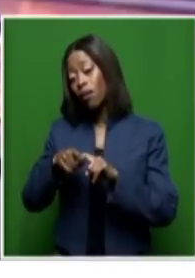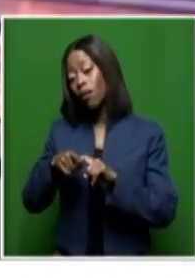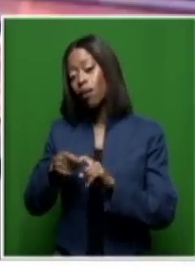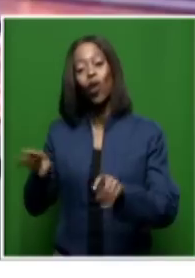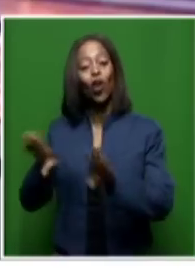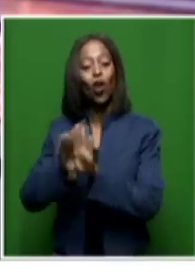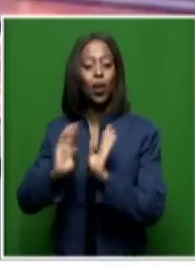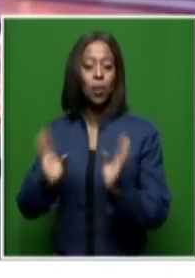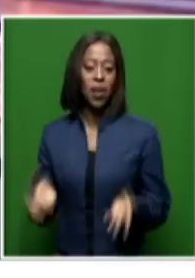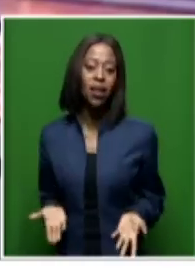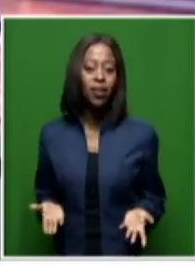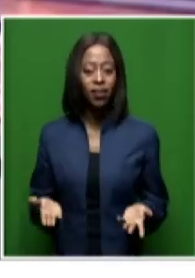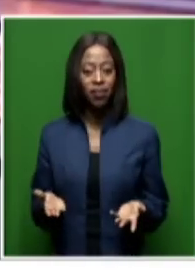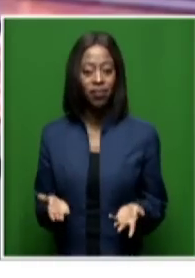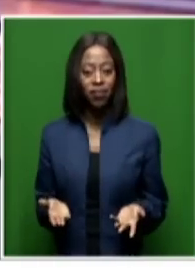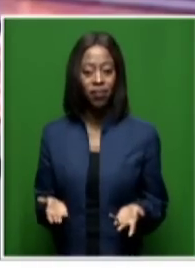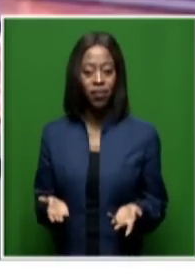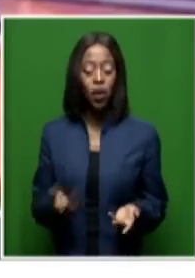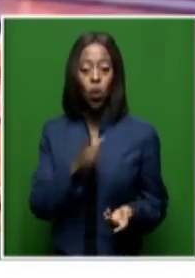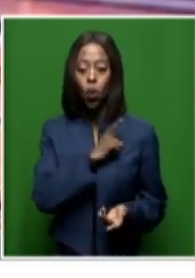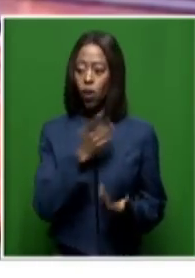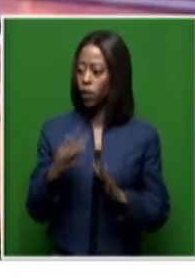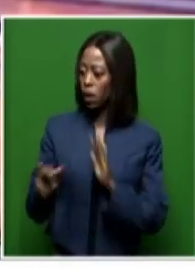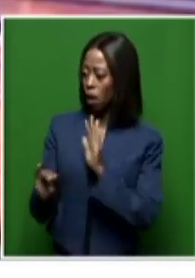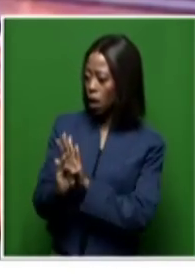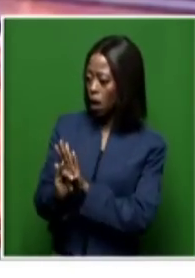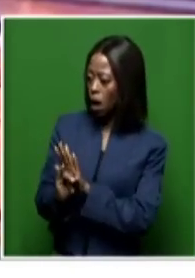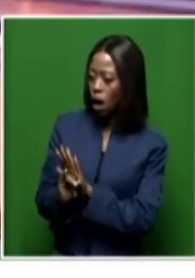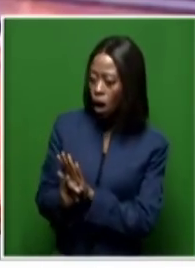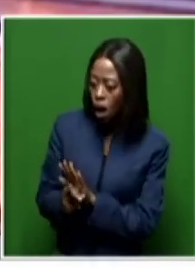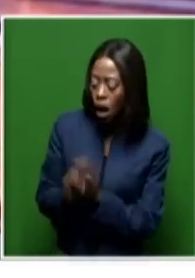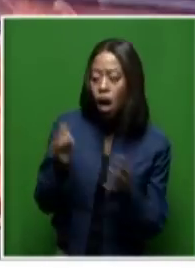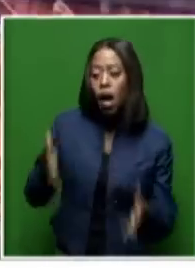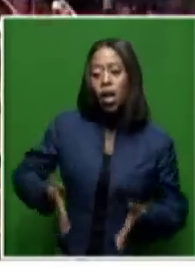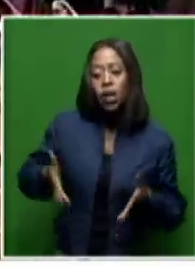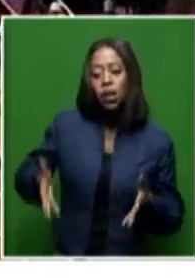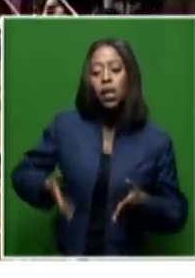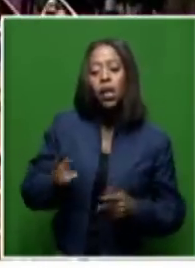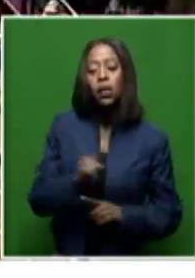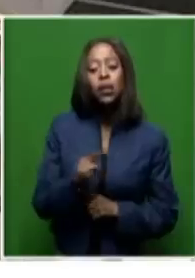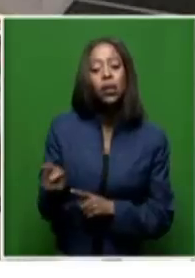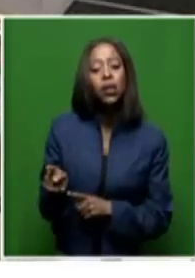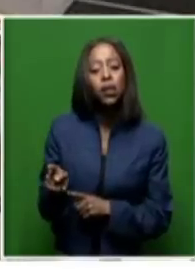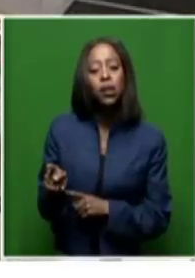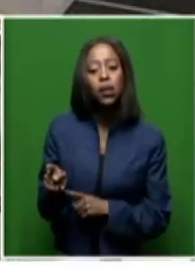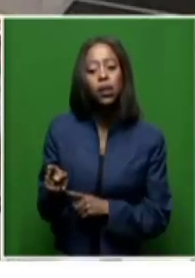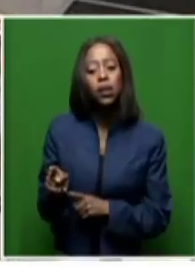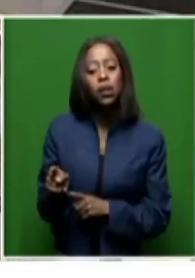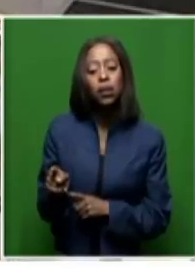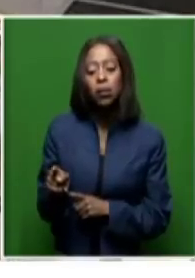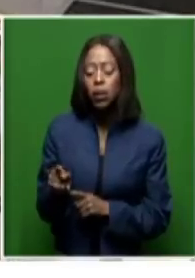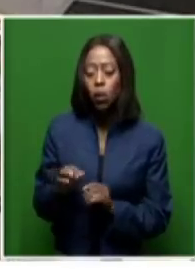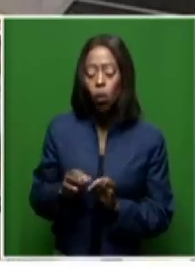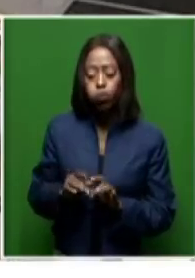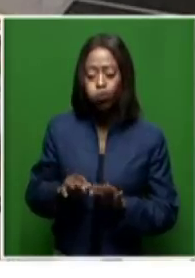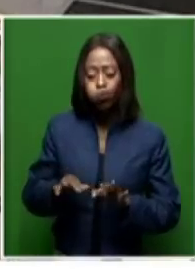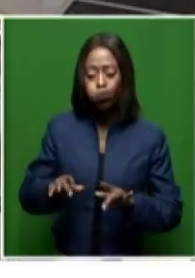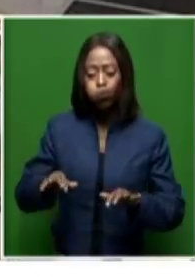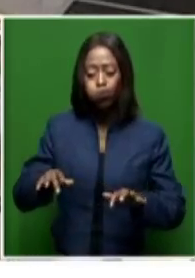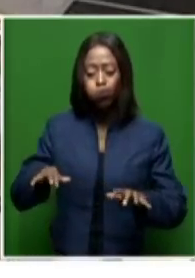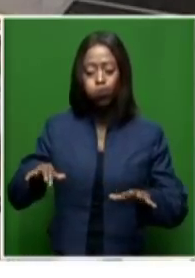the lockdown, because we identified the trains as the mass spreaders